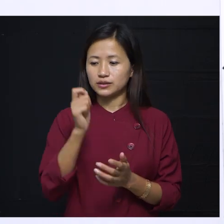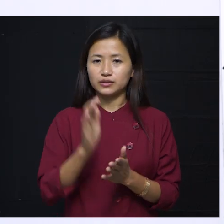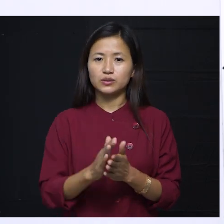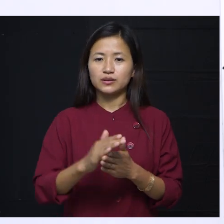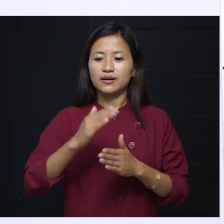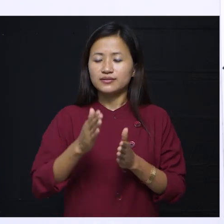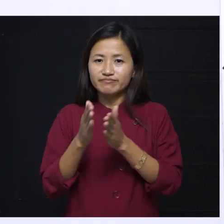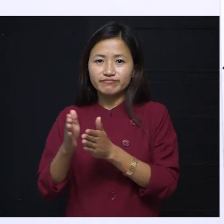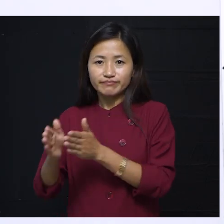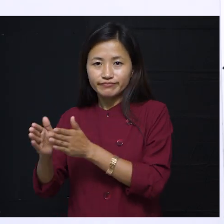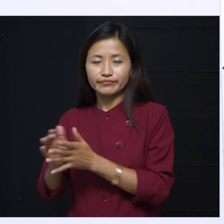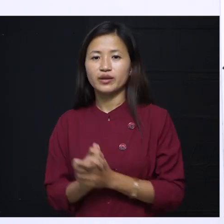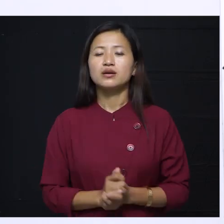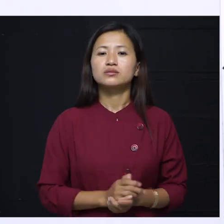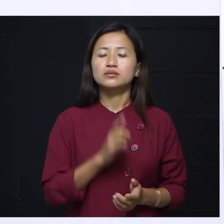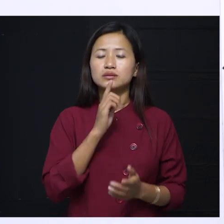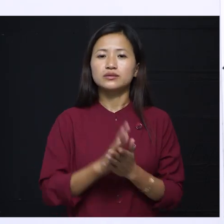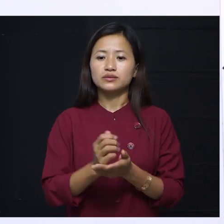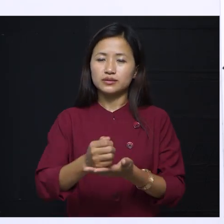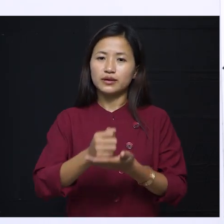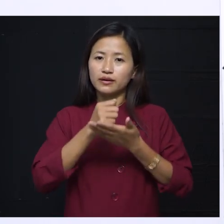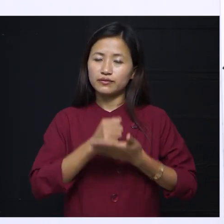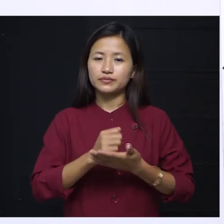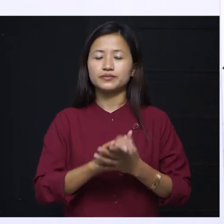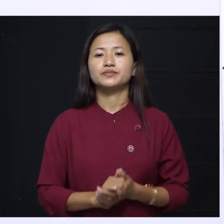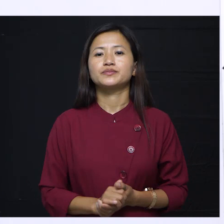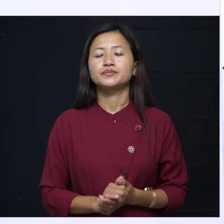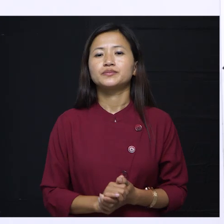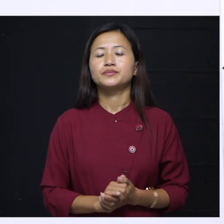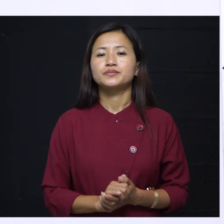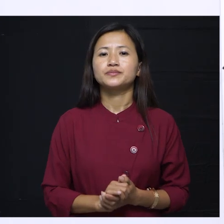sequence. So this is going to be very helpful for your writing skills.